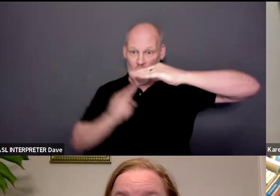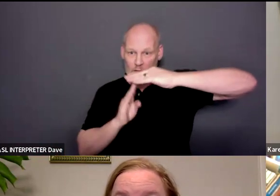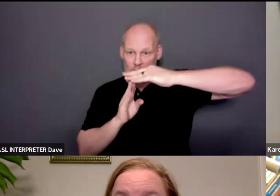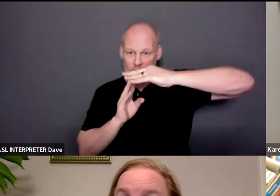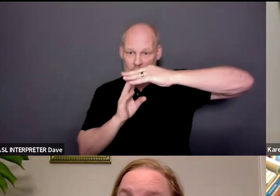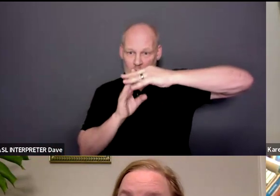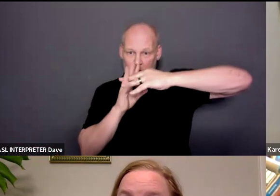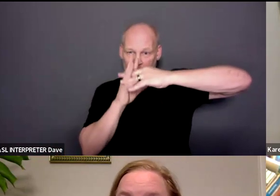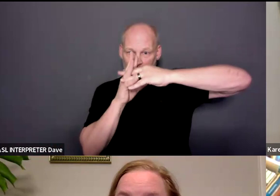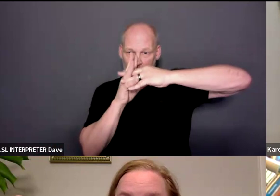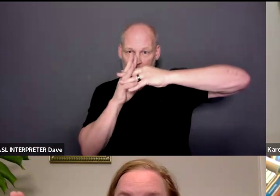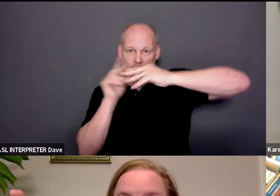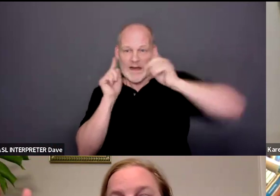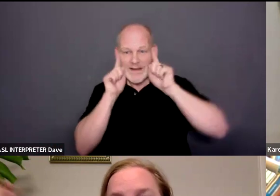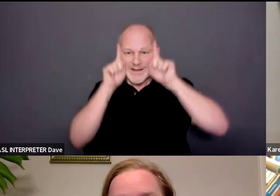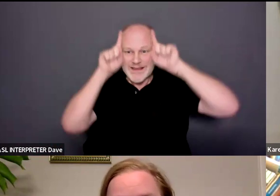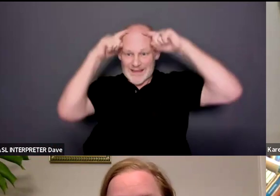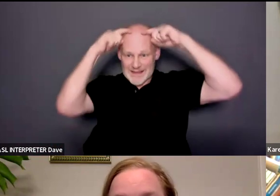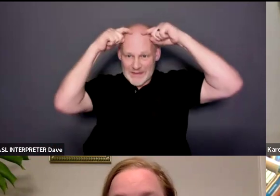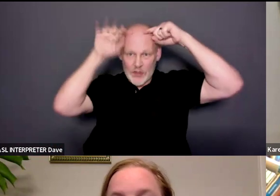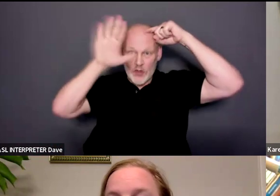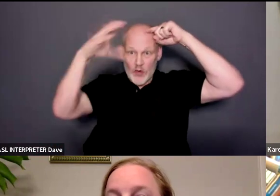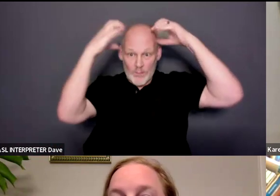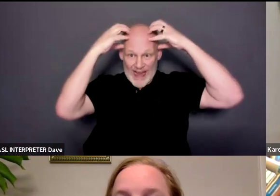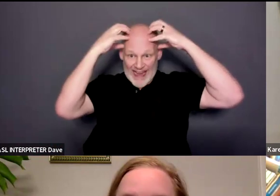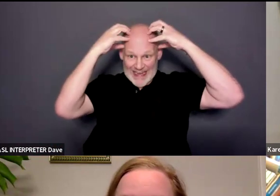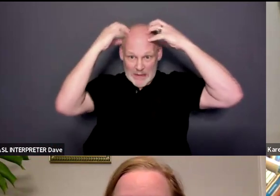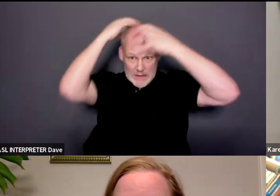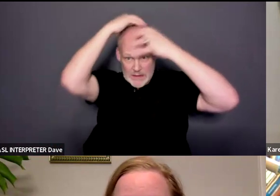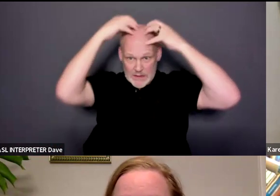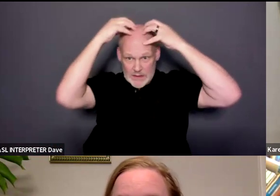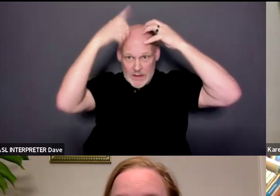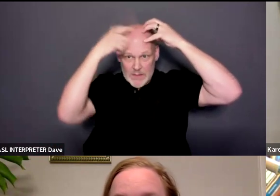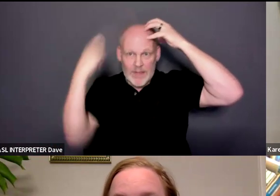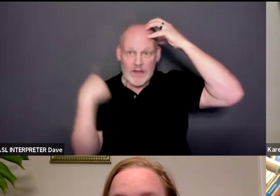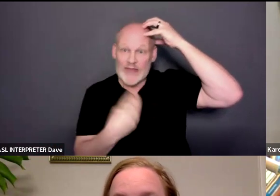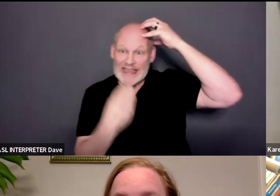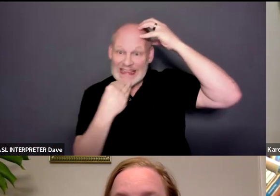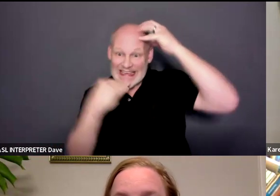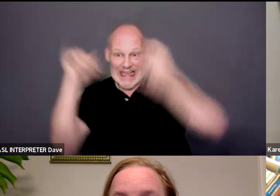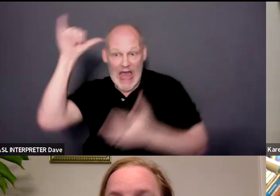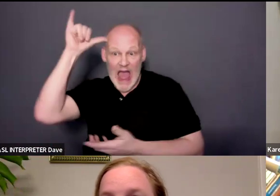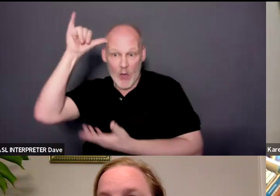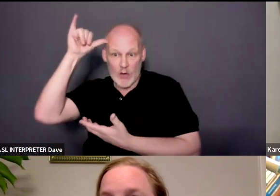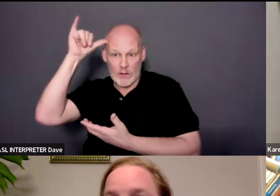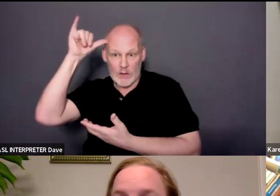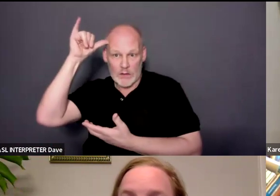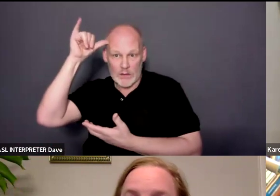And it's really a problem because we were eating cows. There's a different version of the disease.